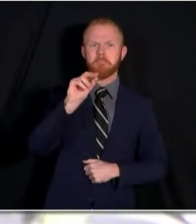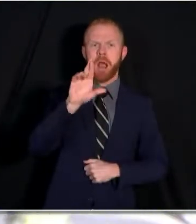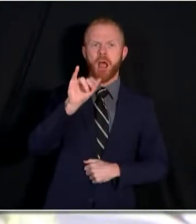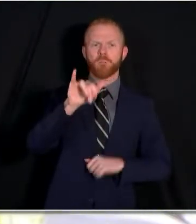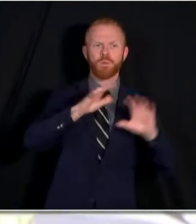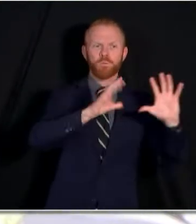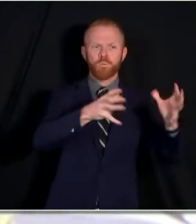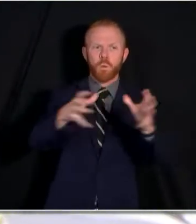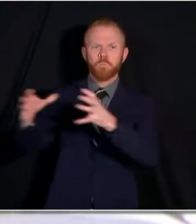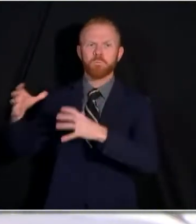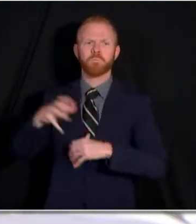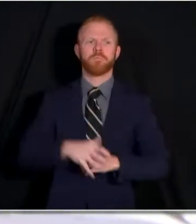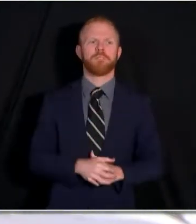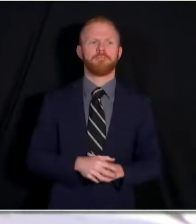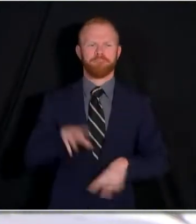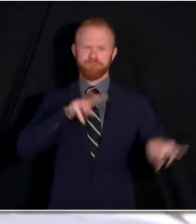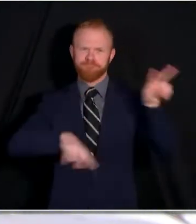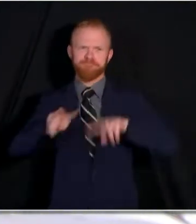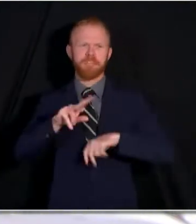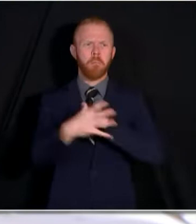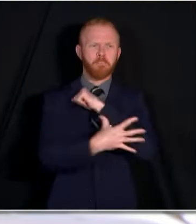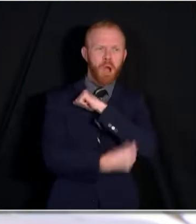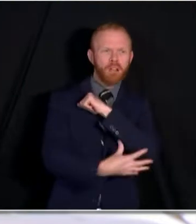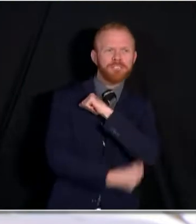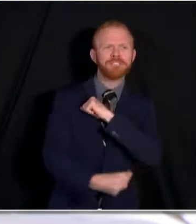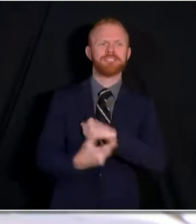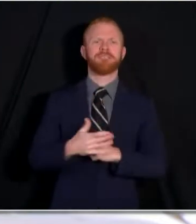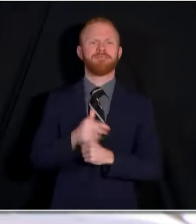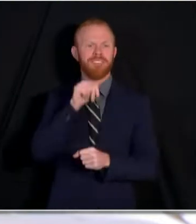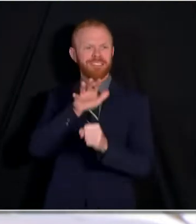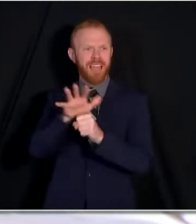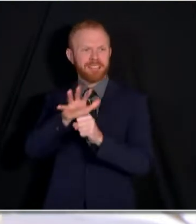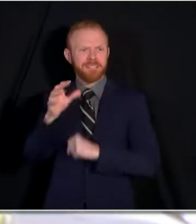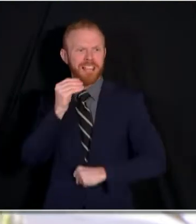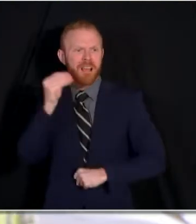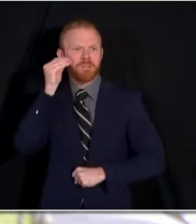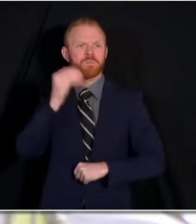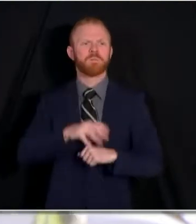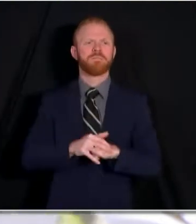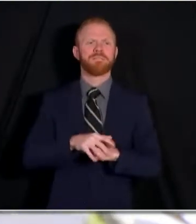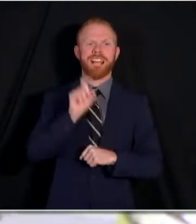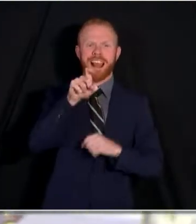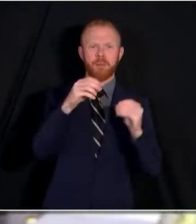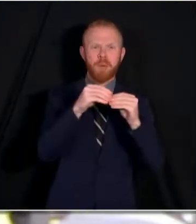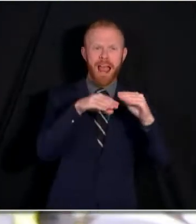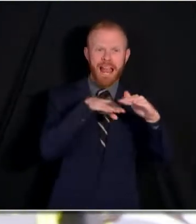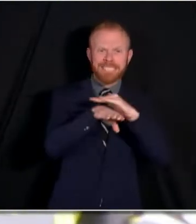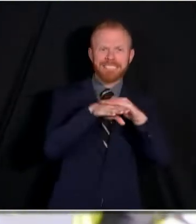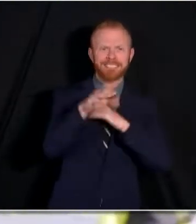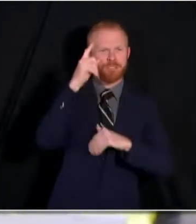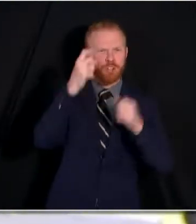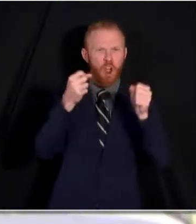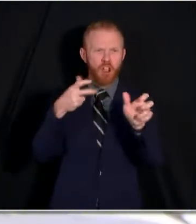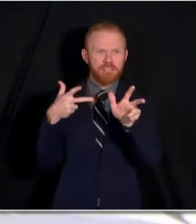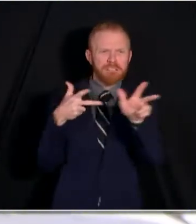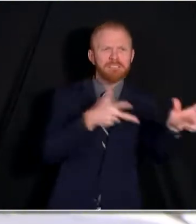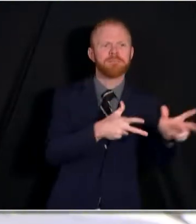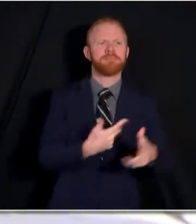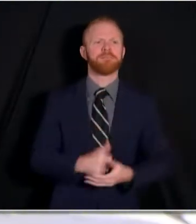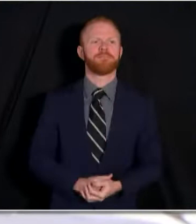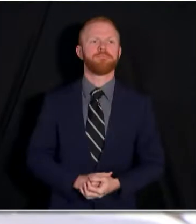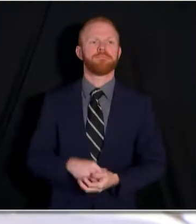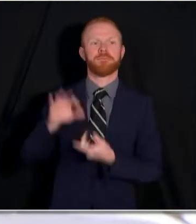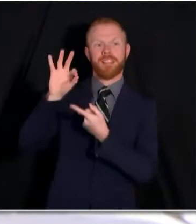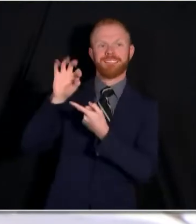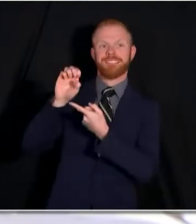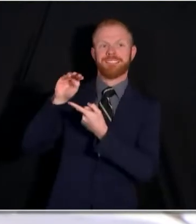poverty, lack of housing, or vehicle access. FEMA's deployed civil rights advisors to each